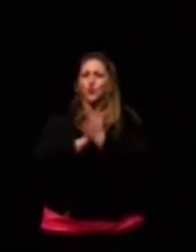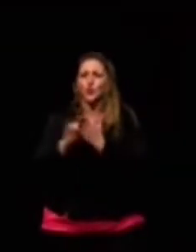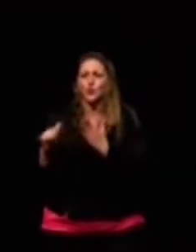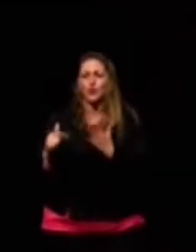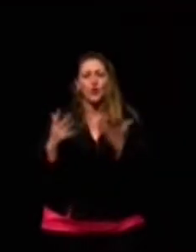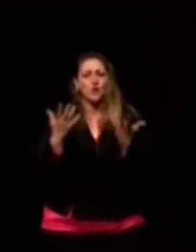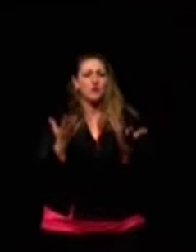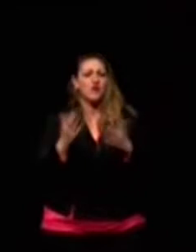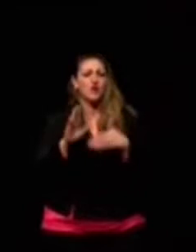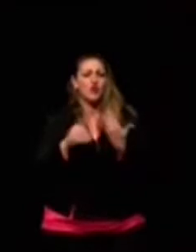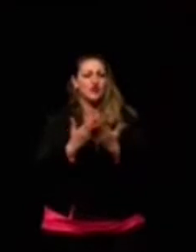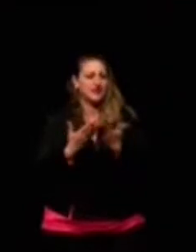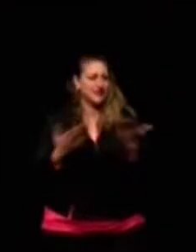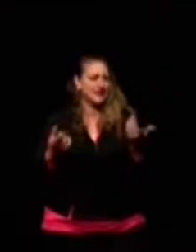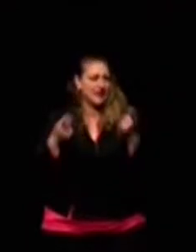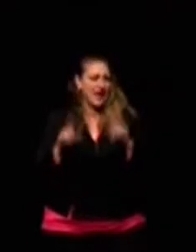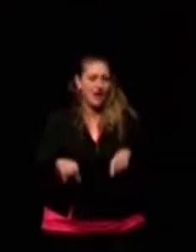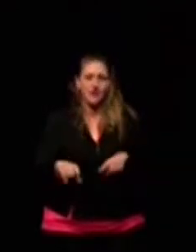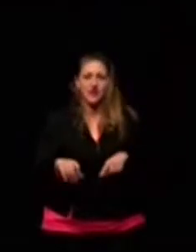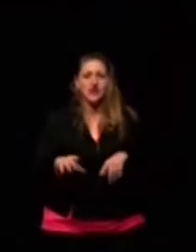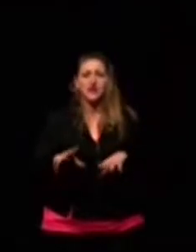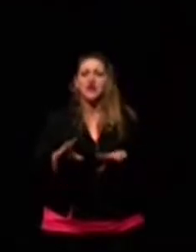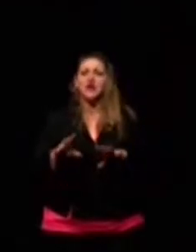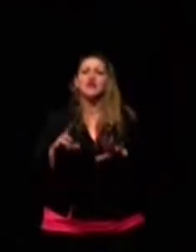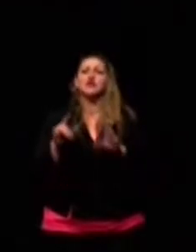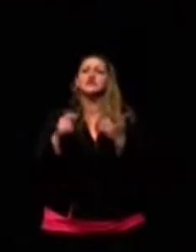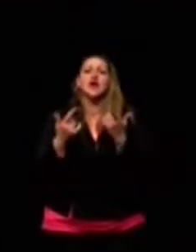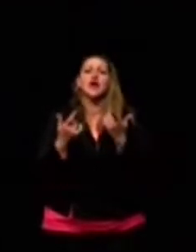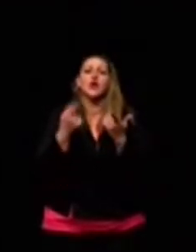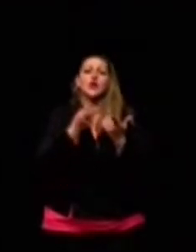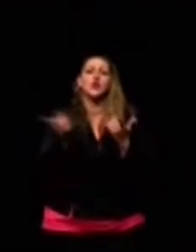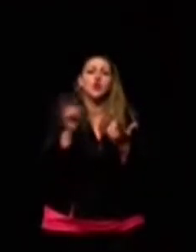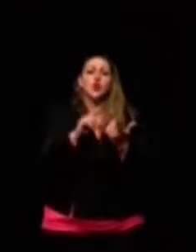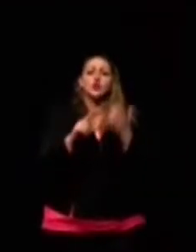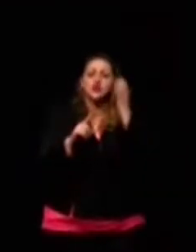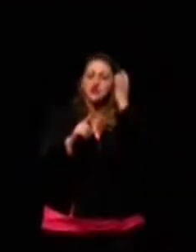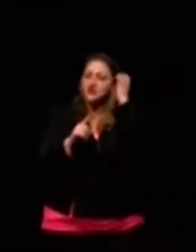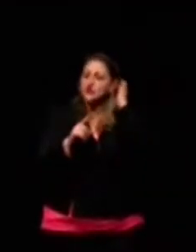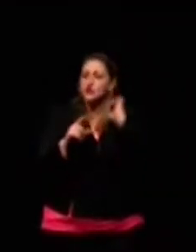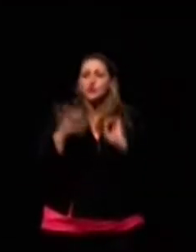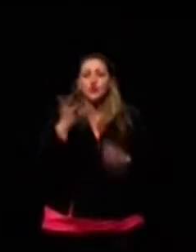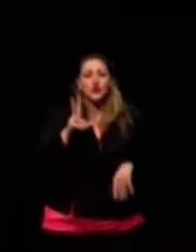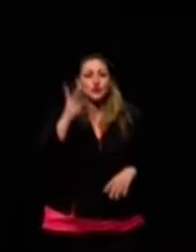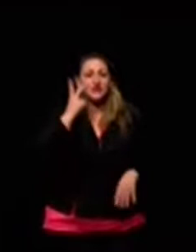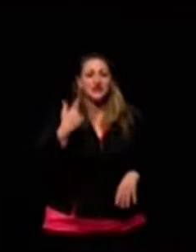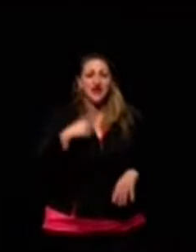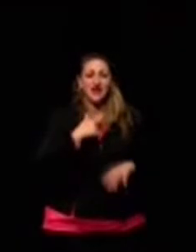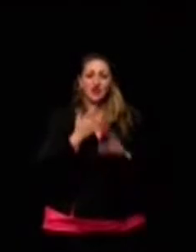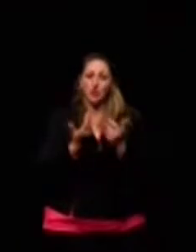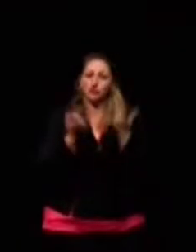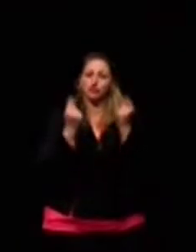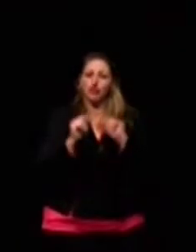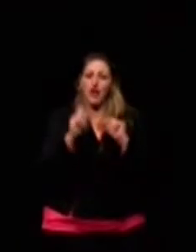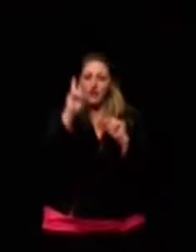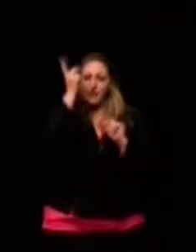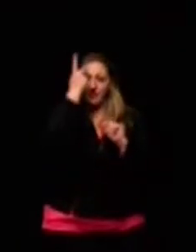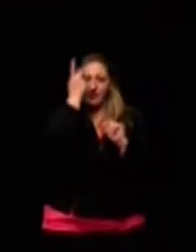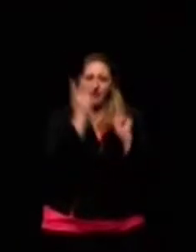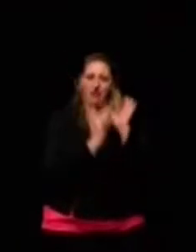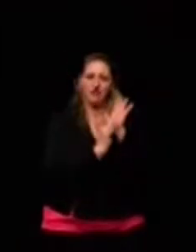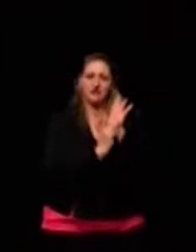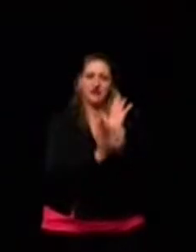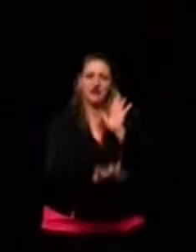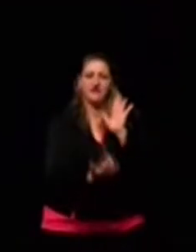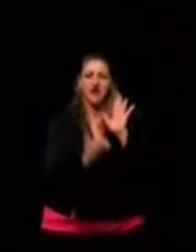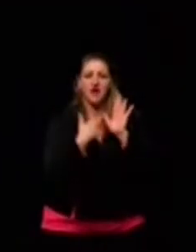ideals have come increasingly under attack. There are those who will build walls between us, who will divide us for political gains.